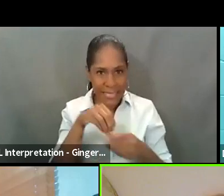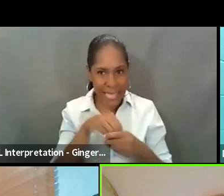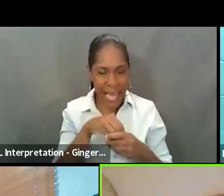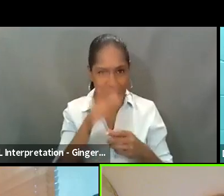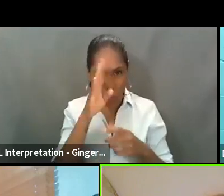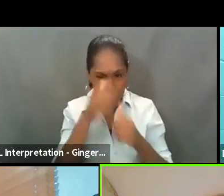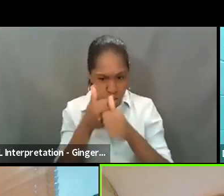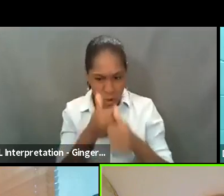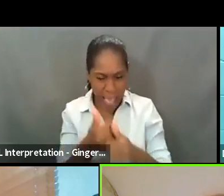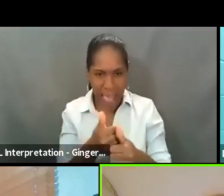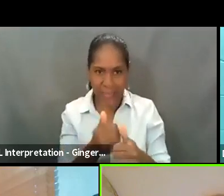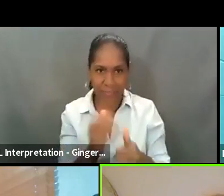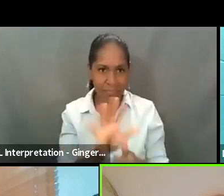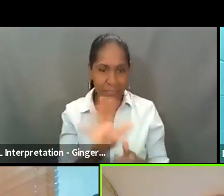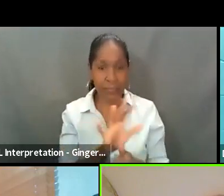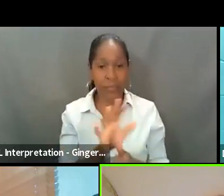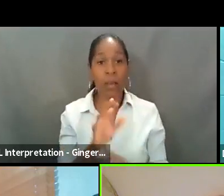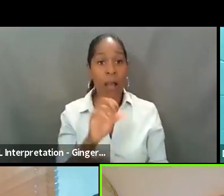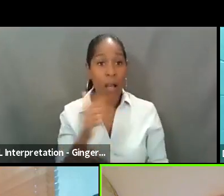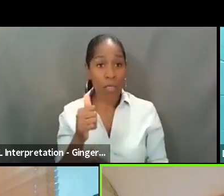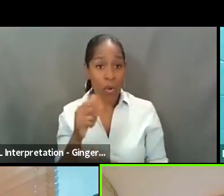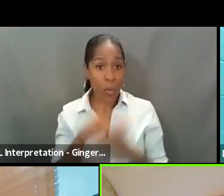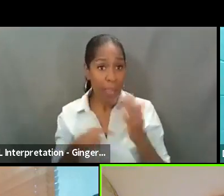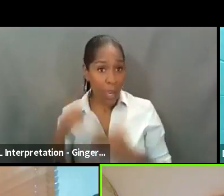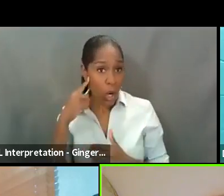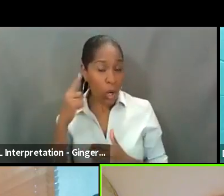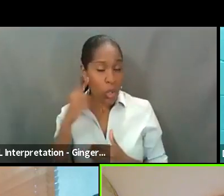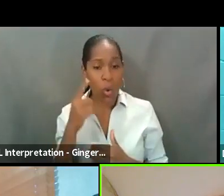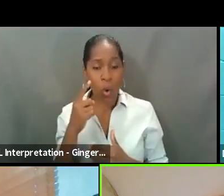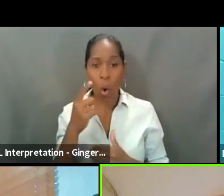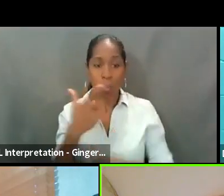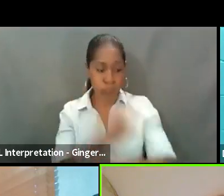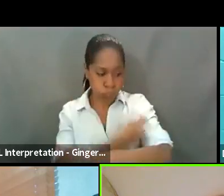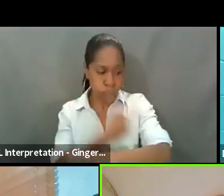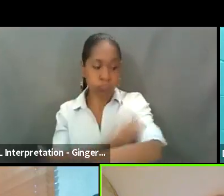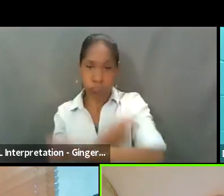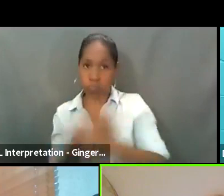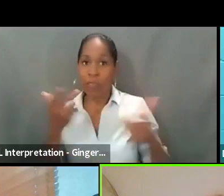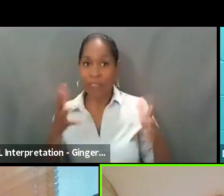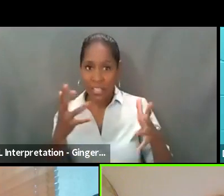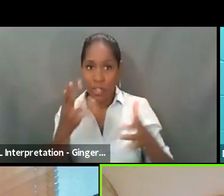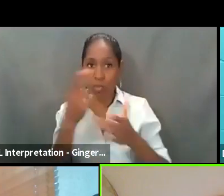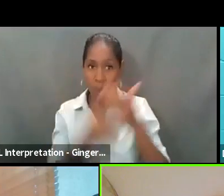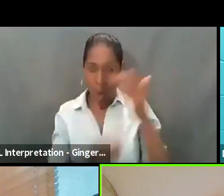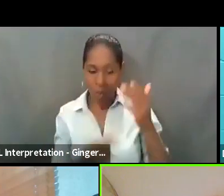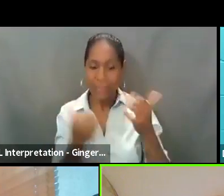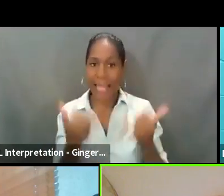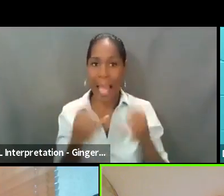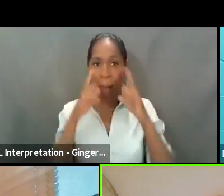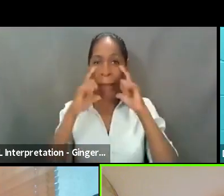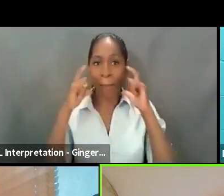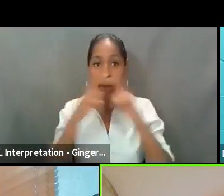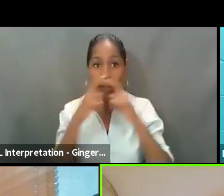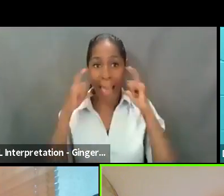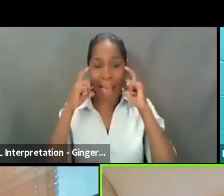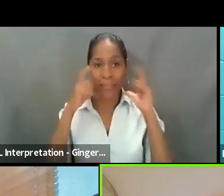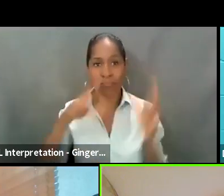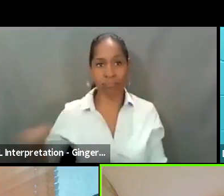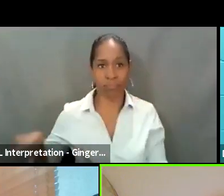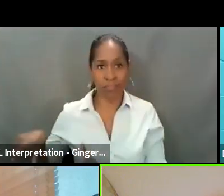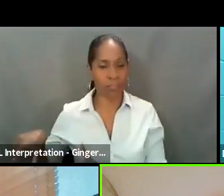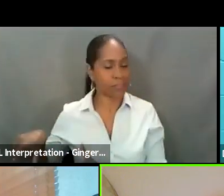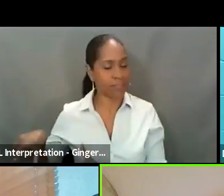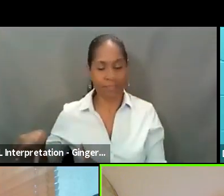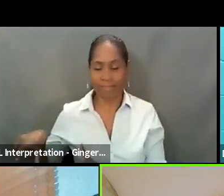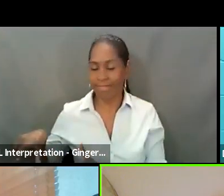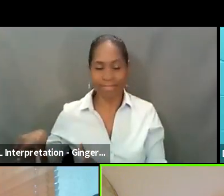stop wearing my mask now. I've had both my doses of vaccine. And so, we want to make sure that we continue the